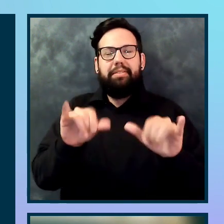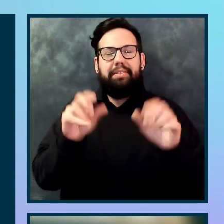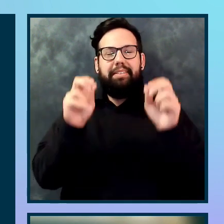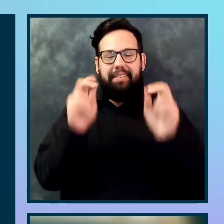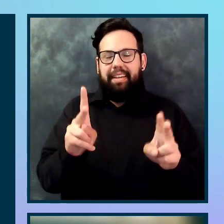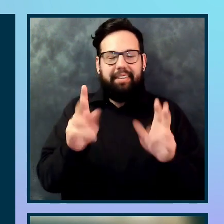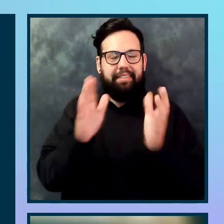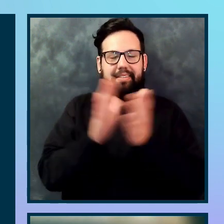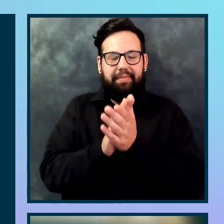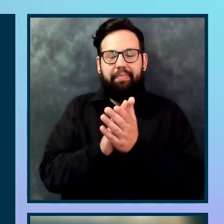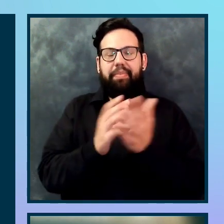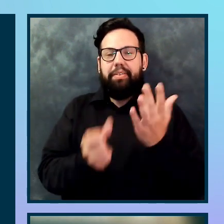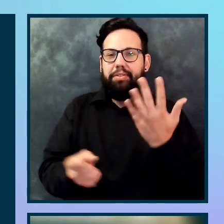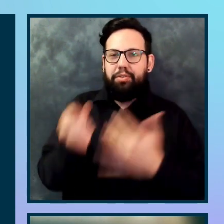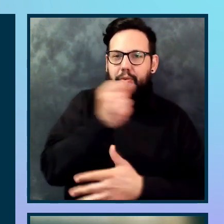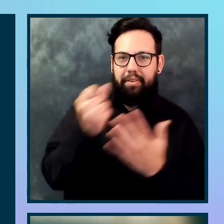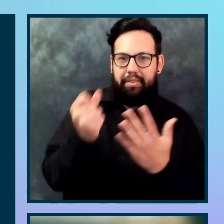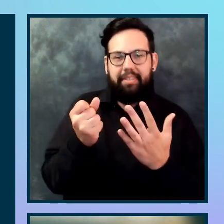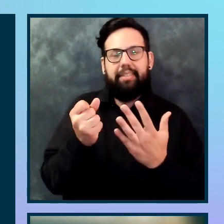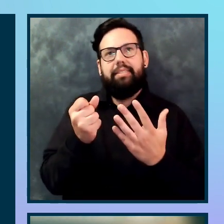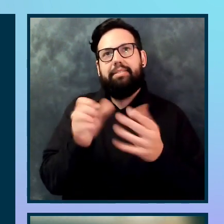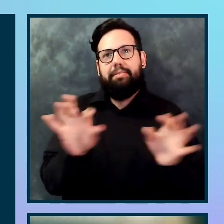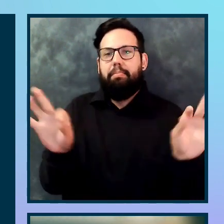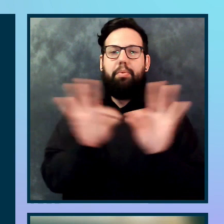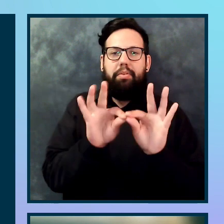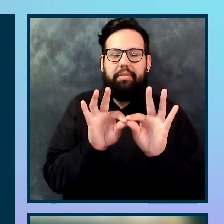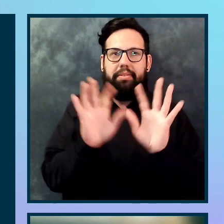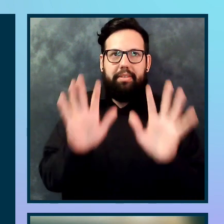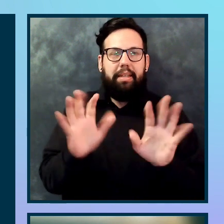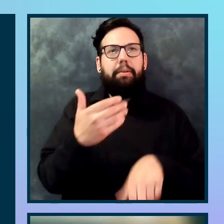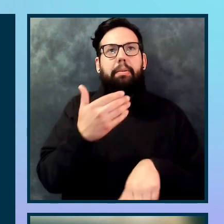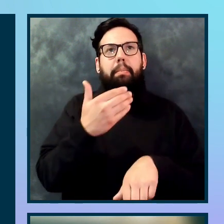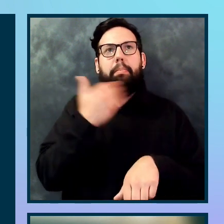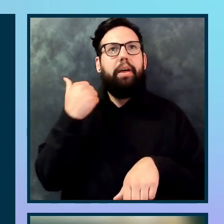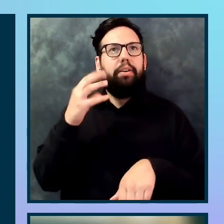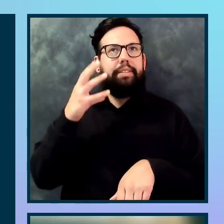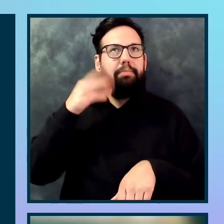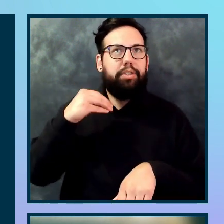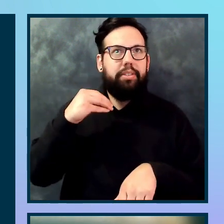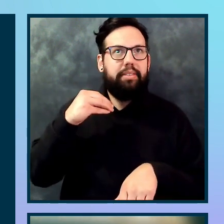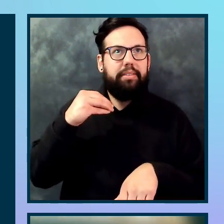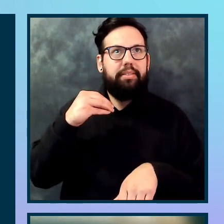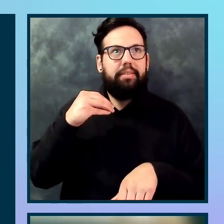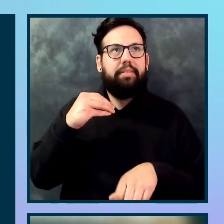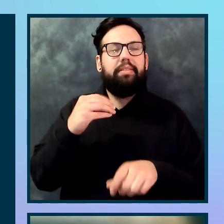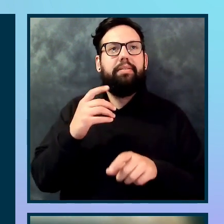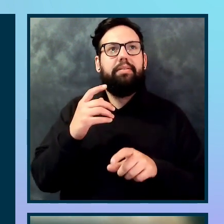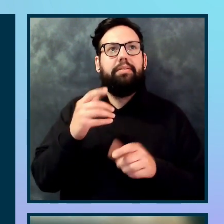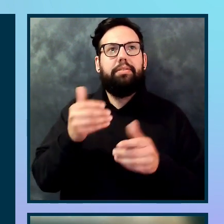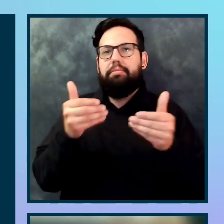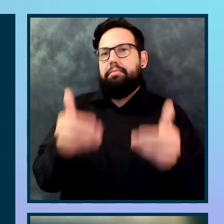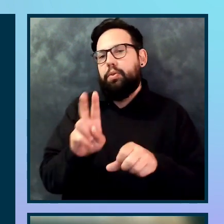no. I learned pretty quickly that it's a much better experience in this case for use